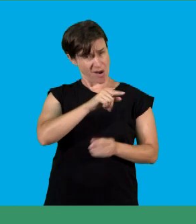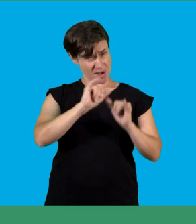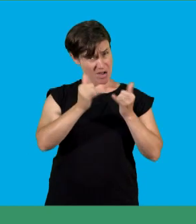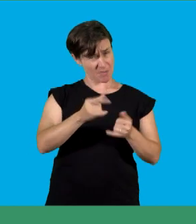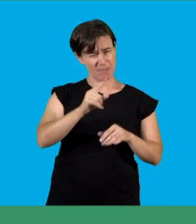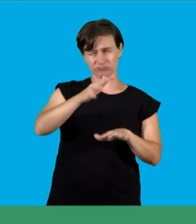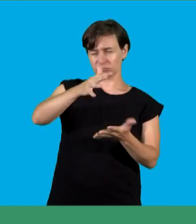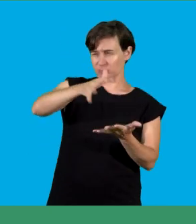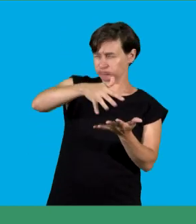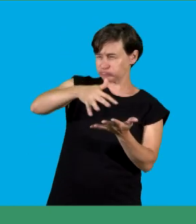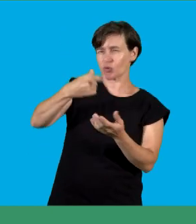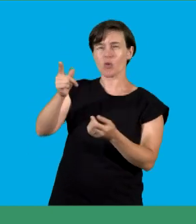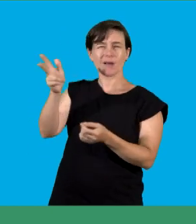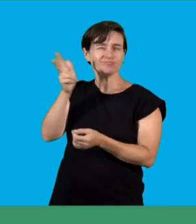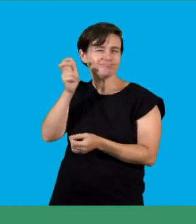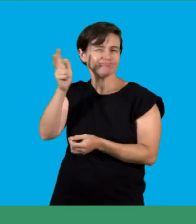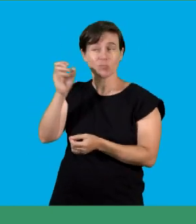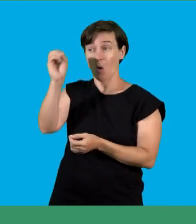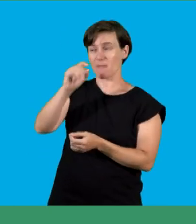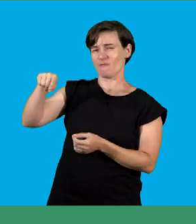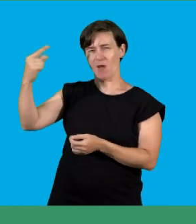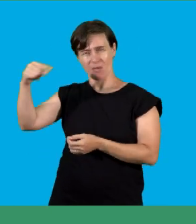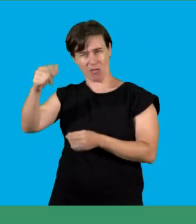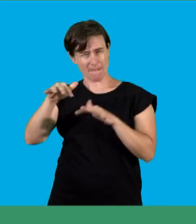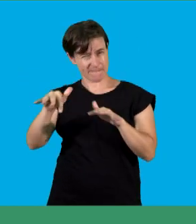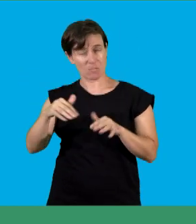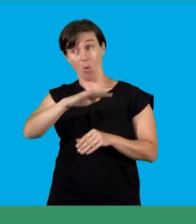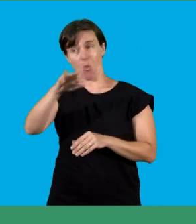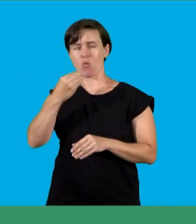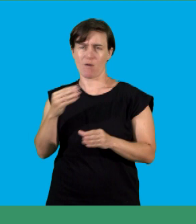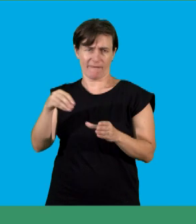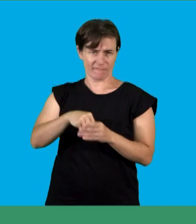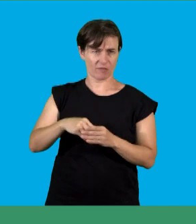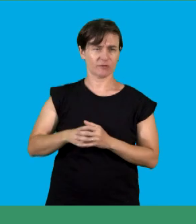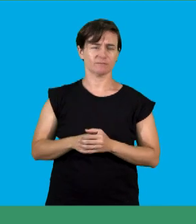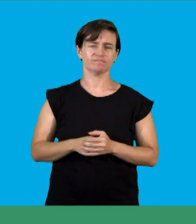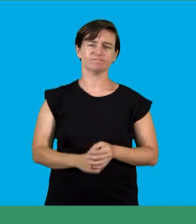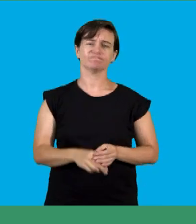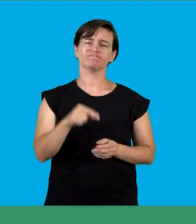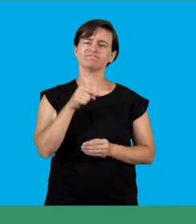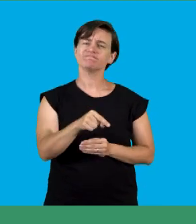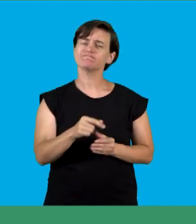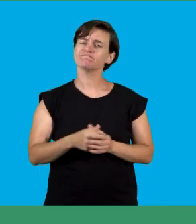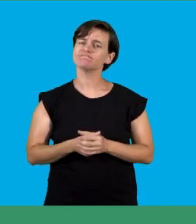opinions of other people? So there's a keyword to evaluate the process, the problem